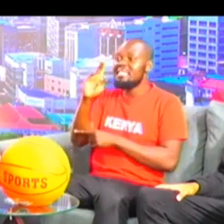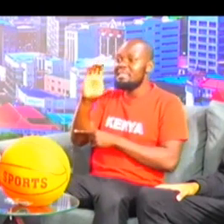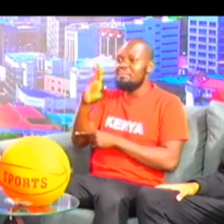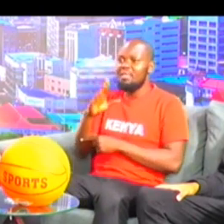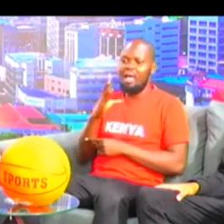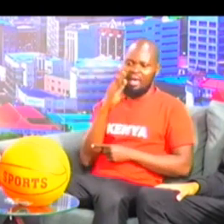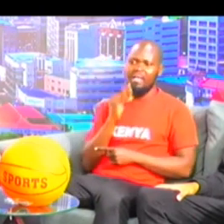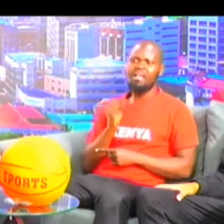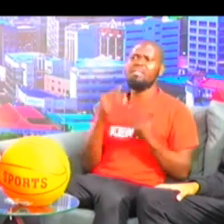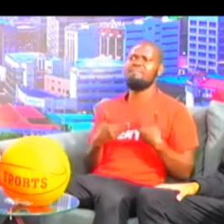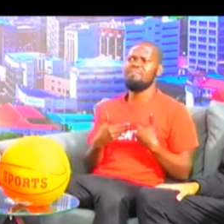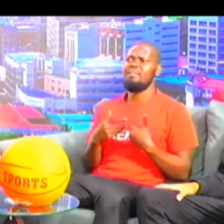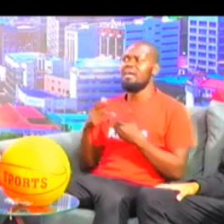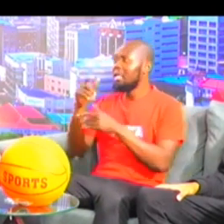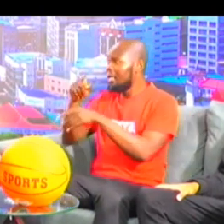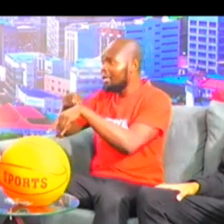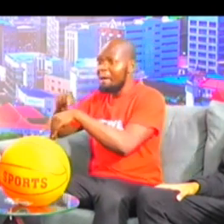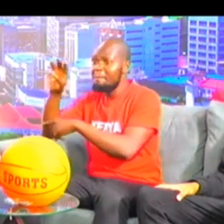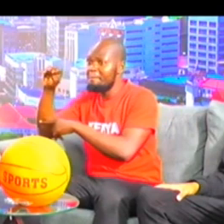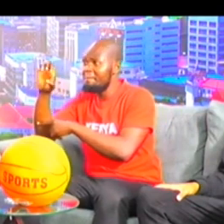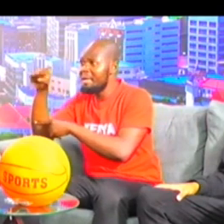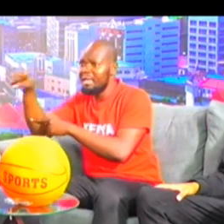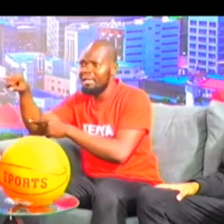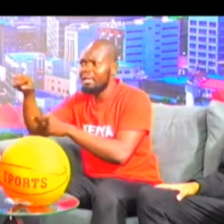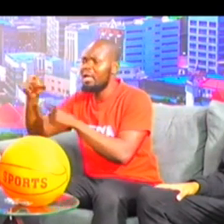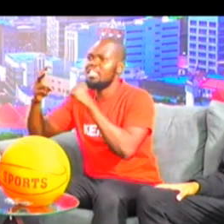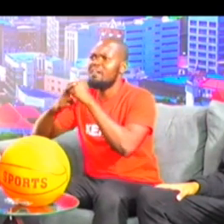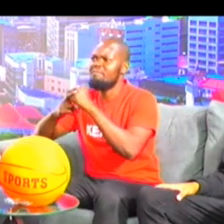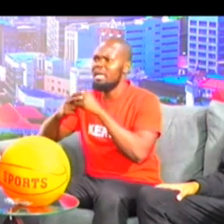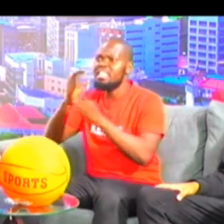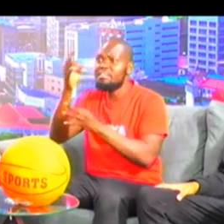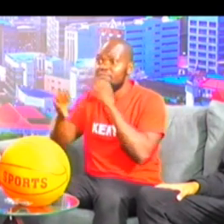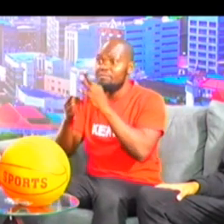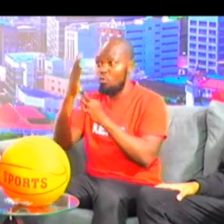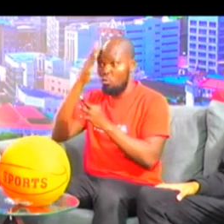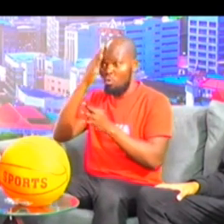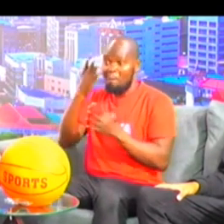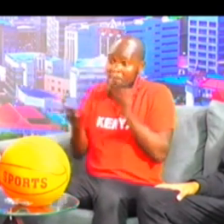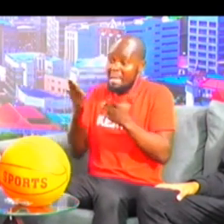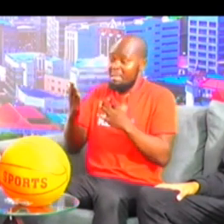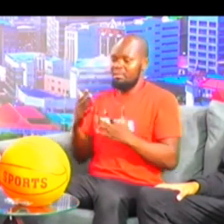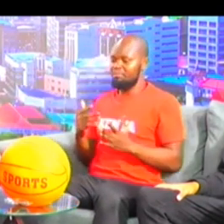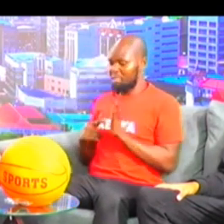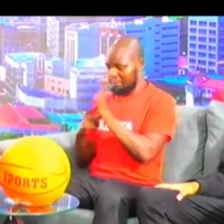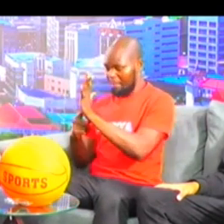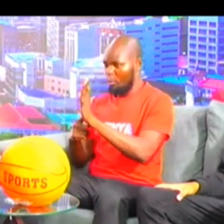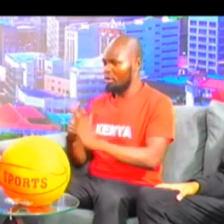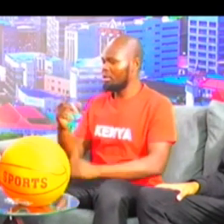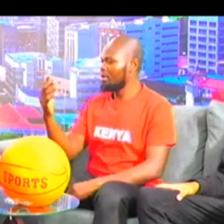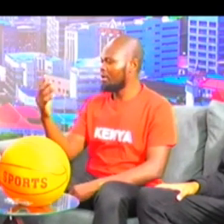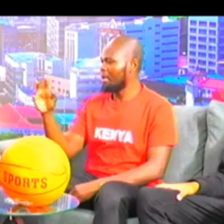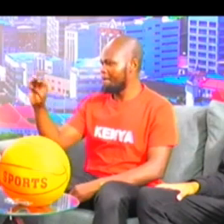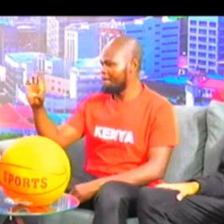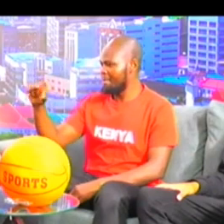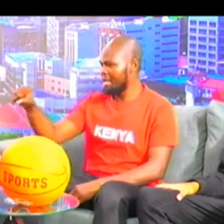so they were really, really panting. Yes. But they're really also experienced. So when they saw the Oilers, and